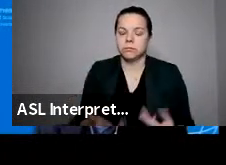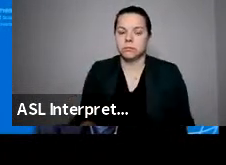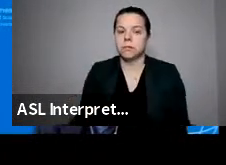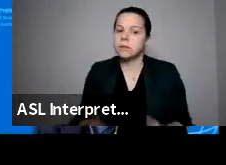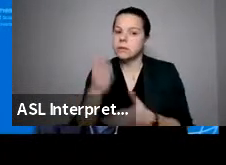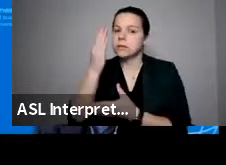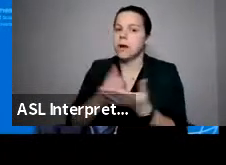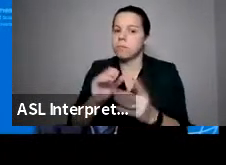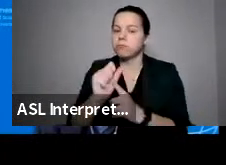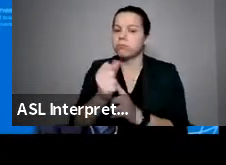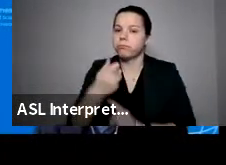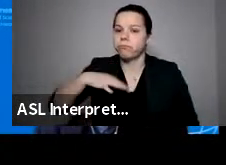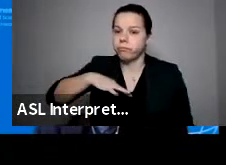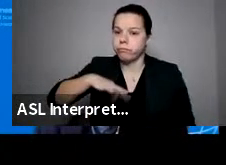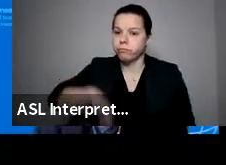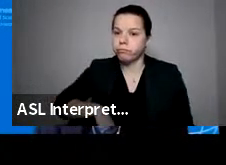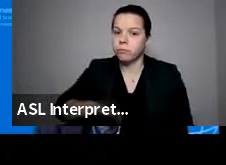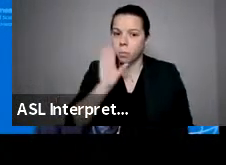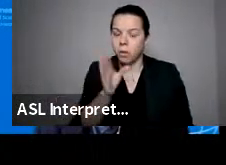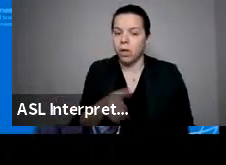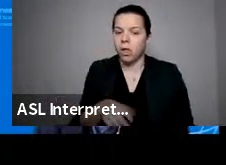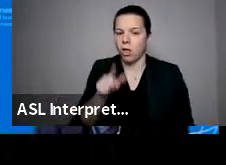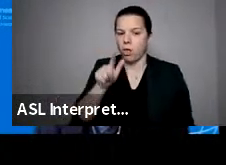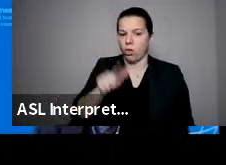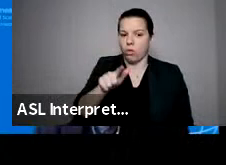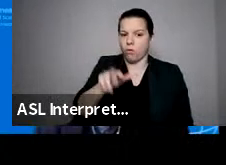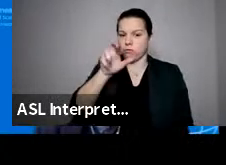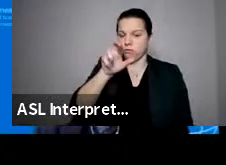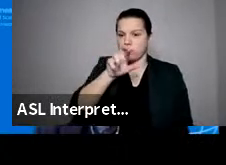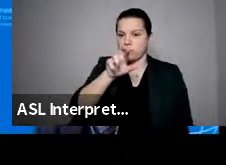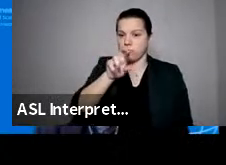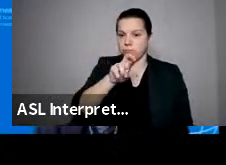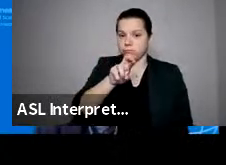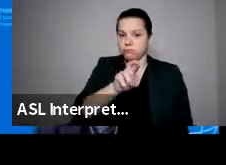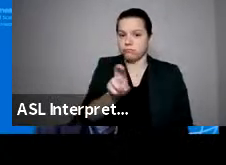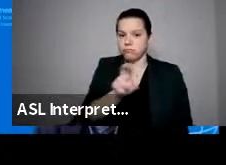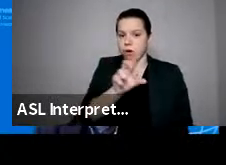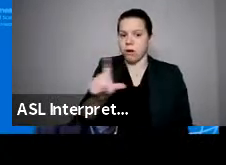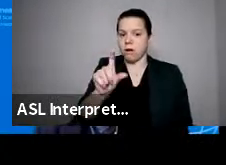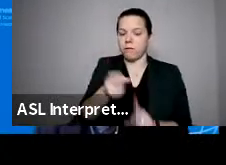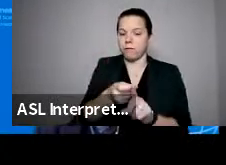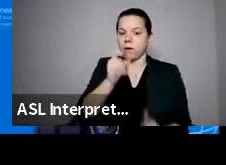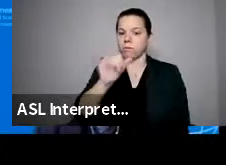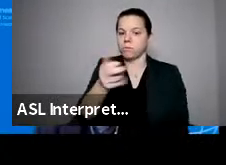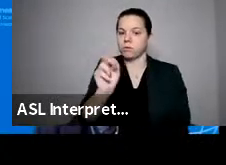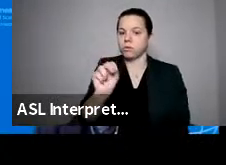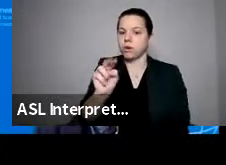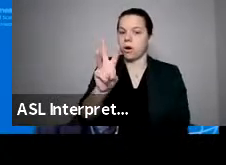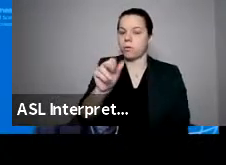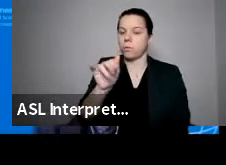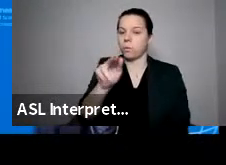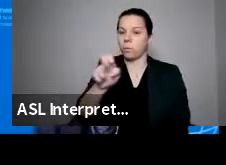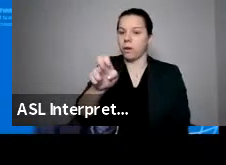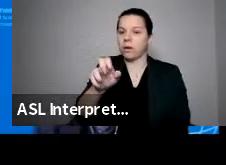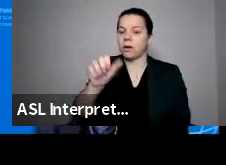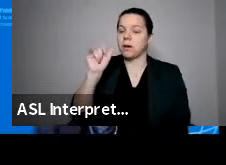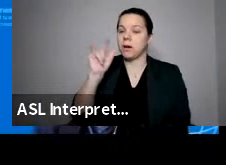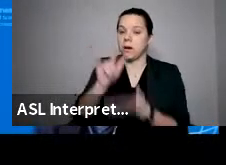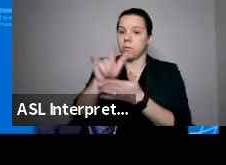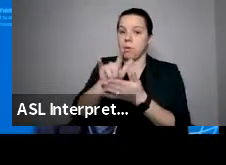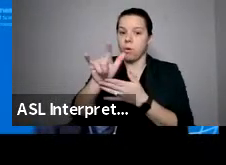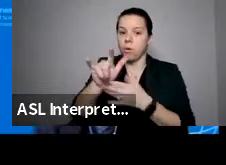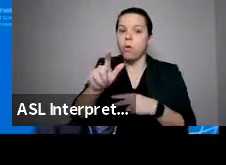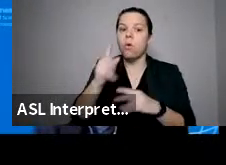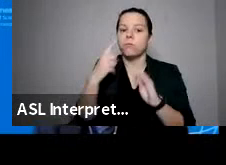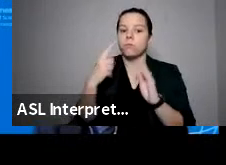beneficial. So in the lower right hand is data from John Wayne Airport showing how different